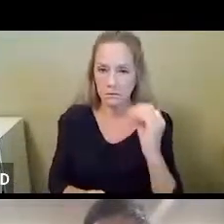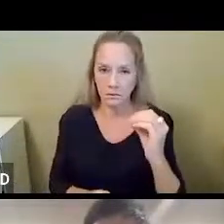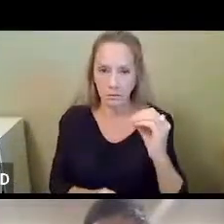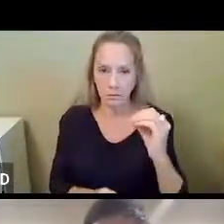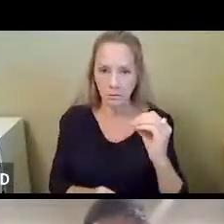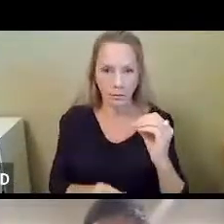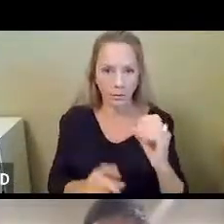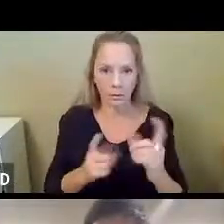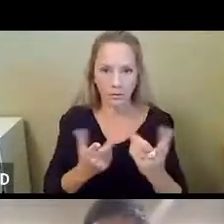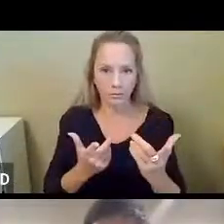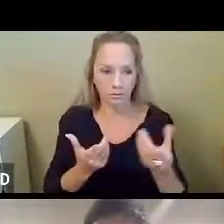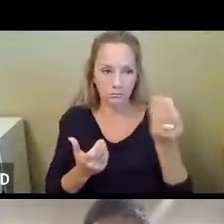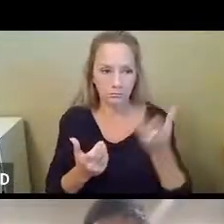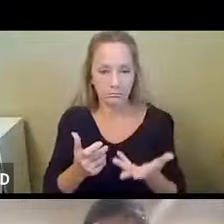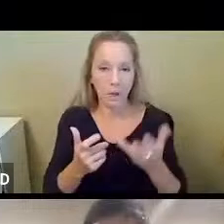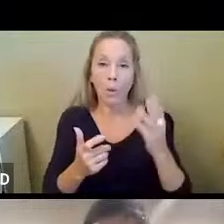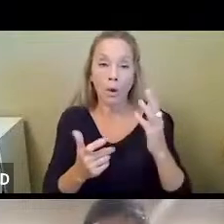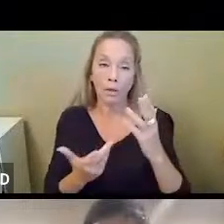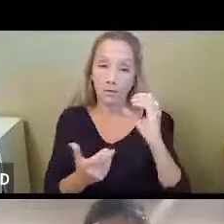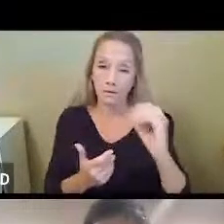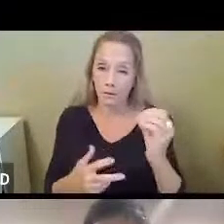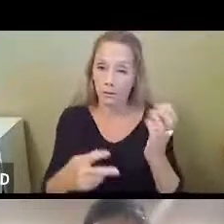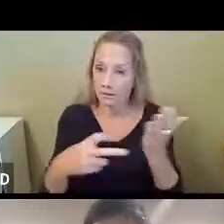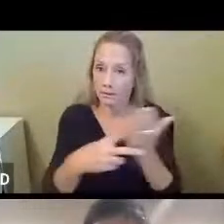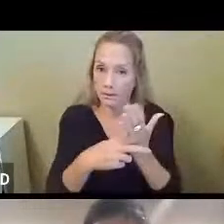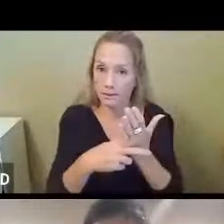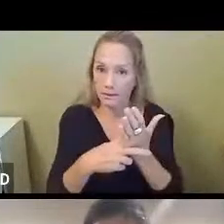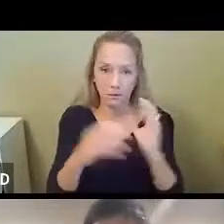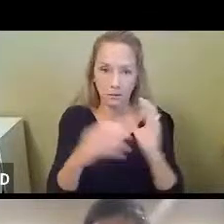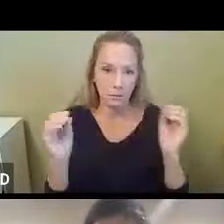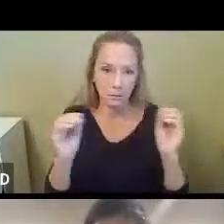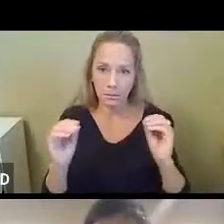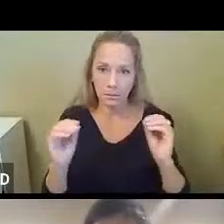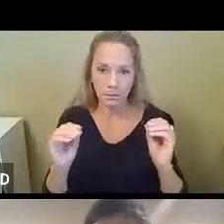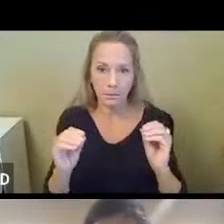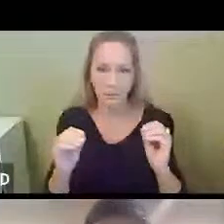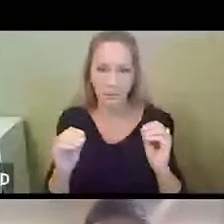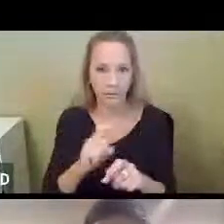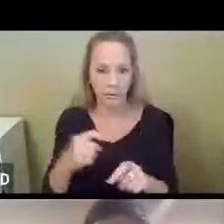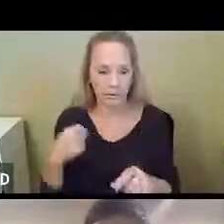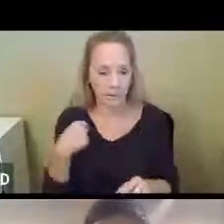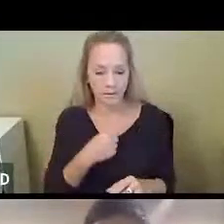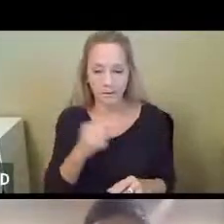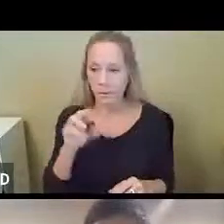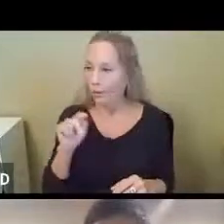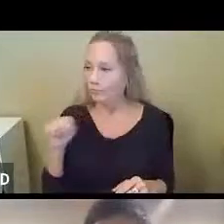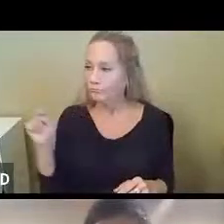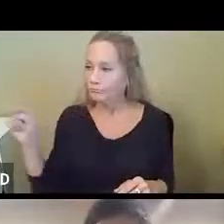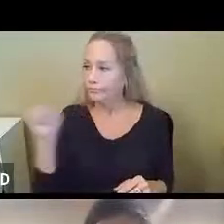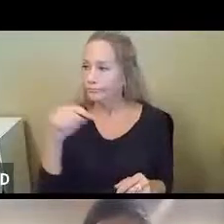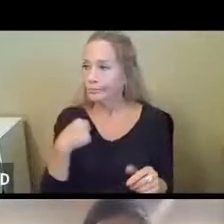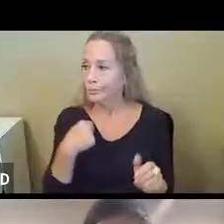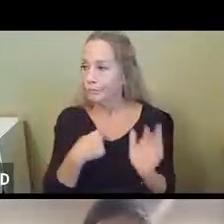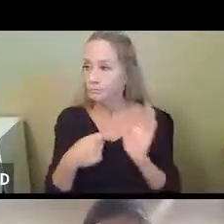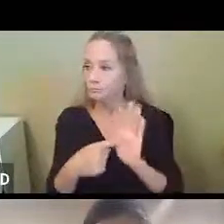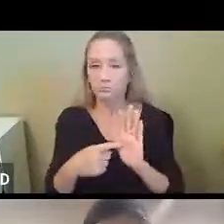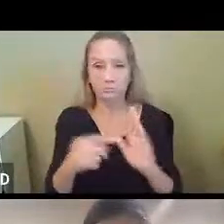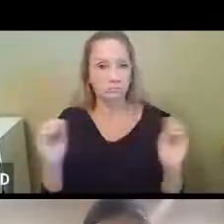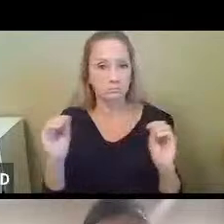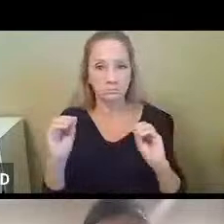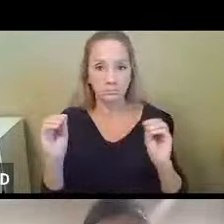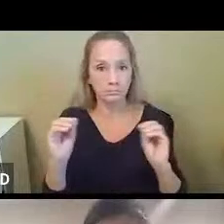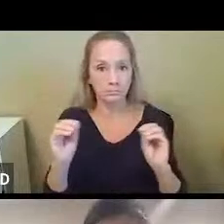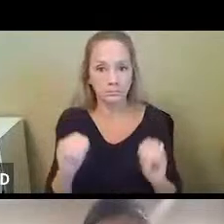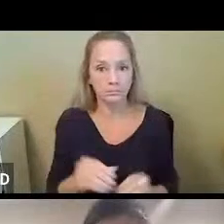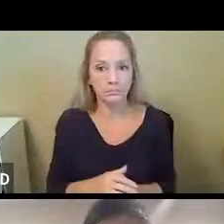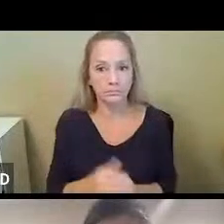reports or zero citations with this from us or any of our partners that we're aware of.